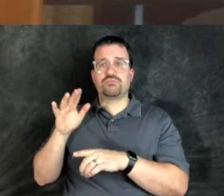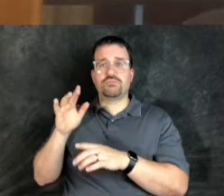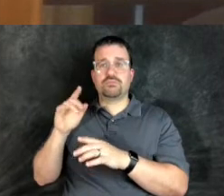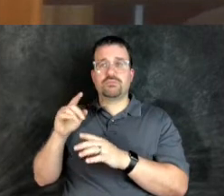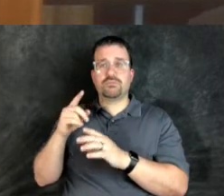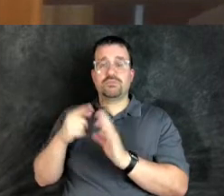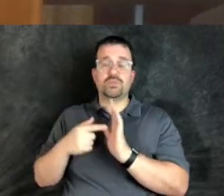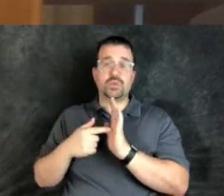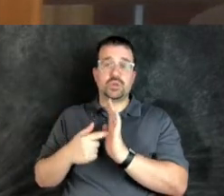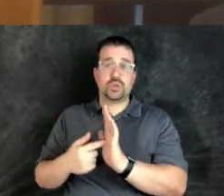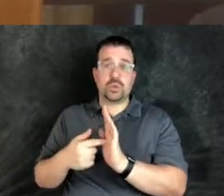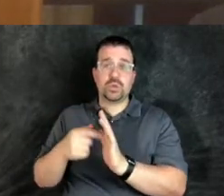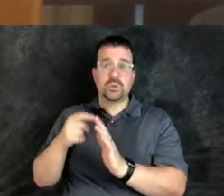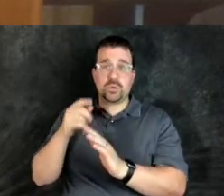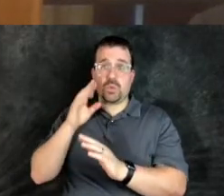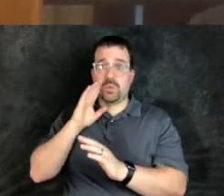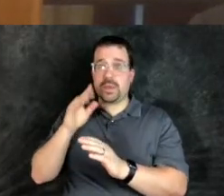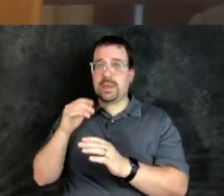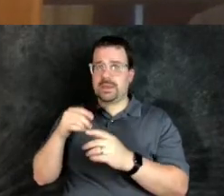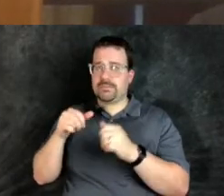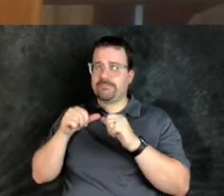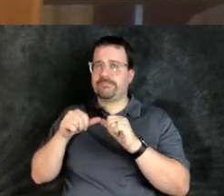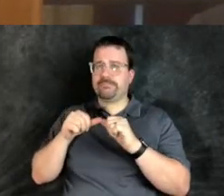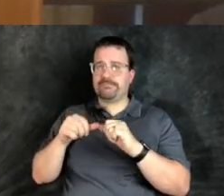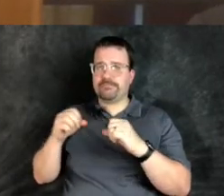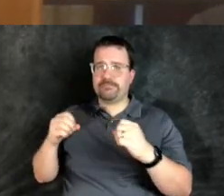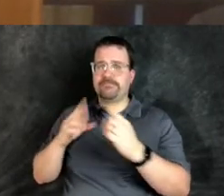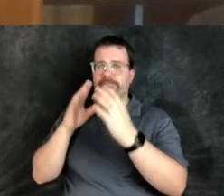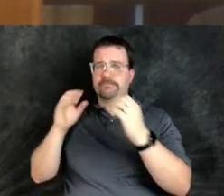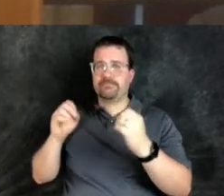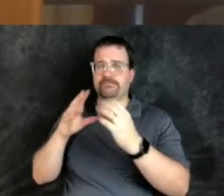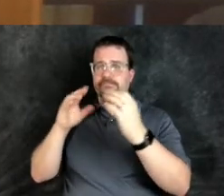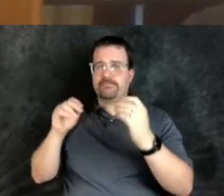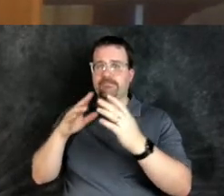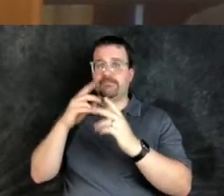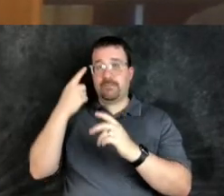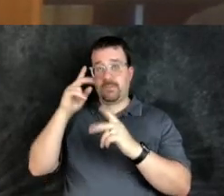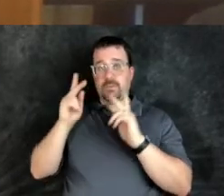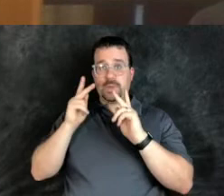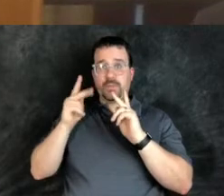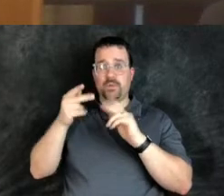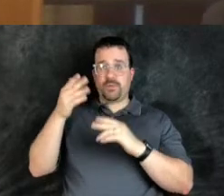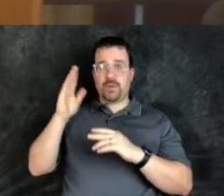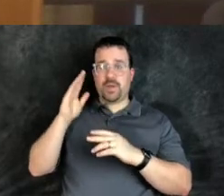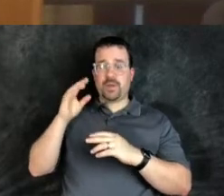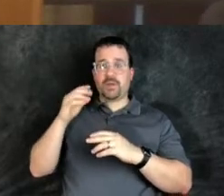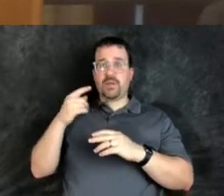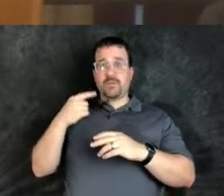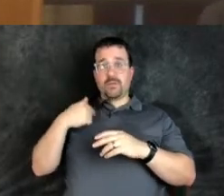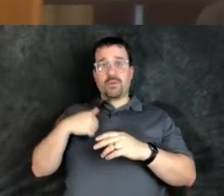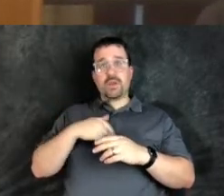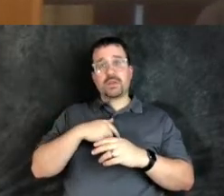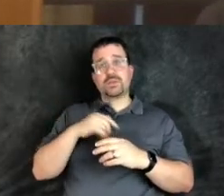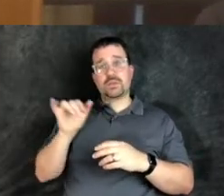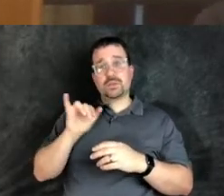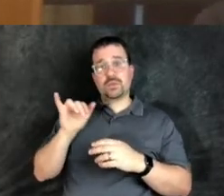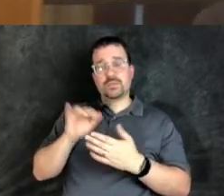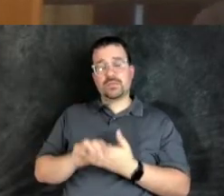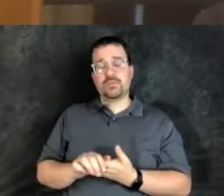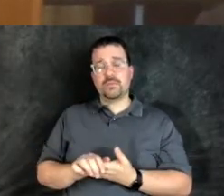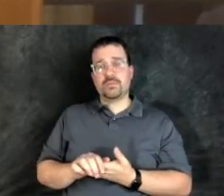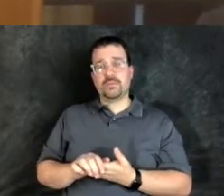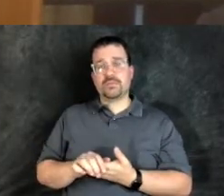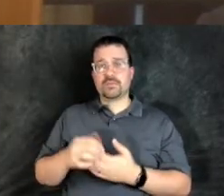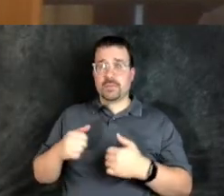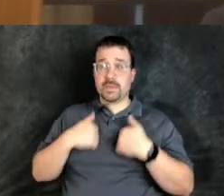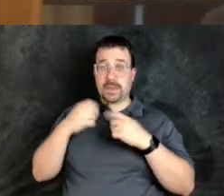indicates there will be ongoing conflict for the people of God and for us as well. You see, life's